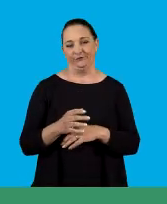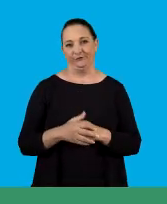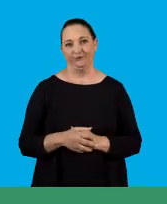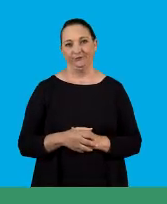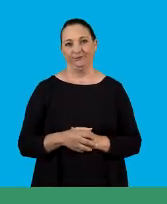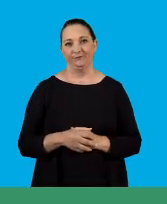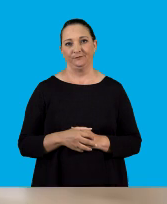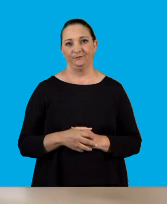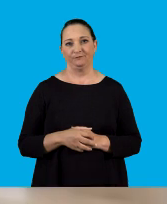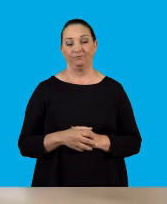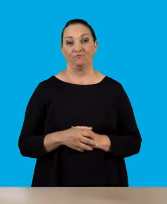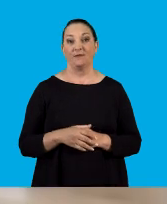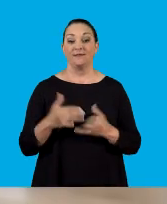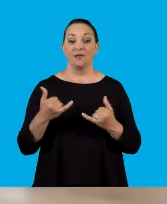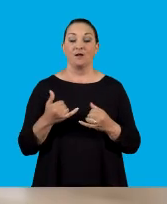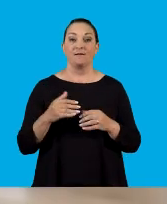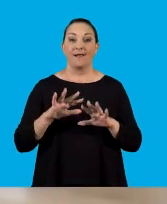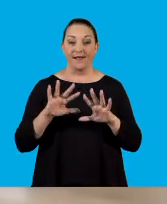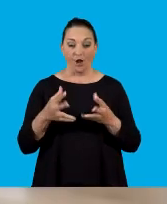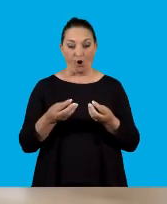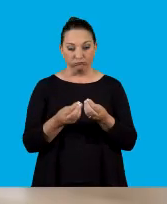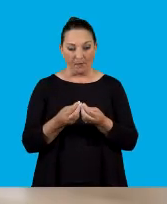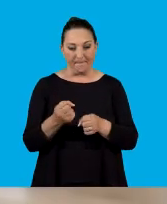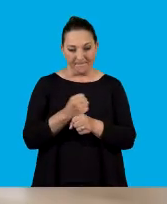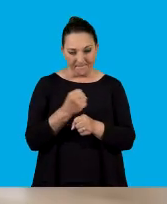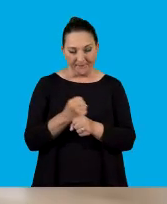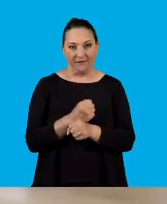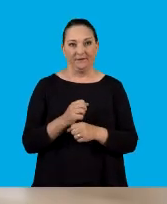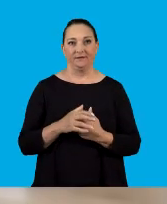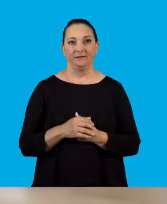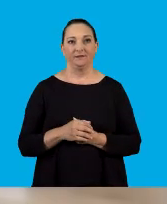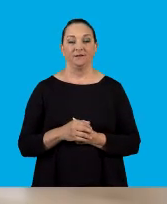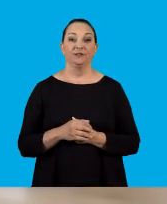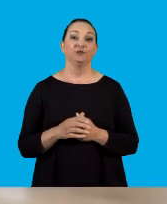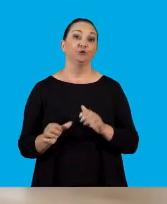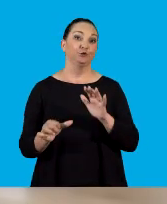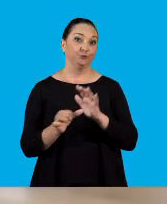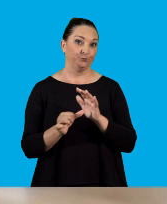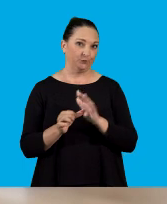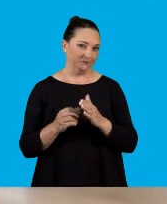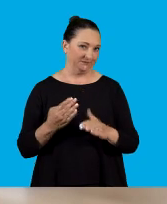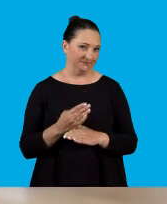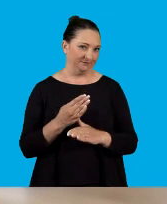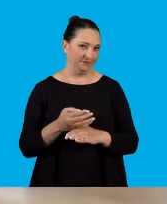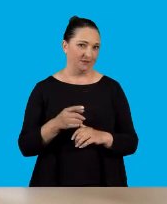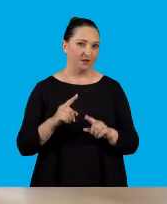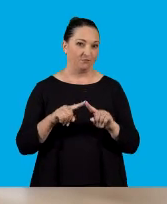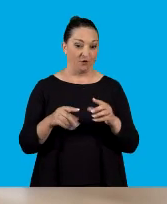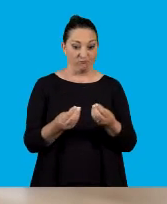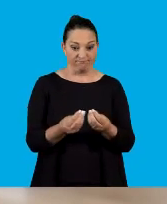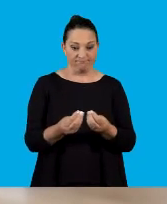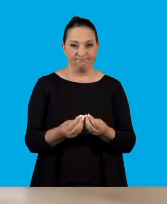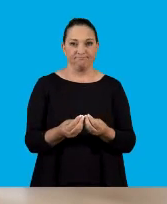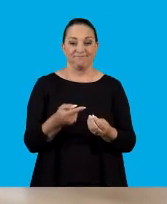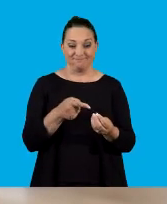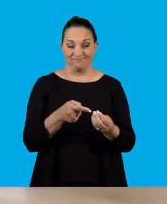This is a function that deals directly with making the product. So this becomes a very, very important function because remember the